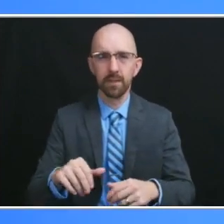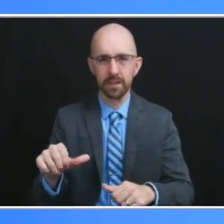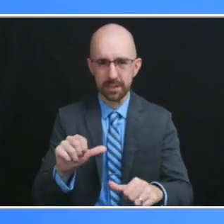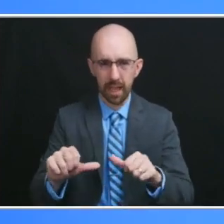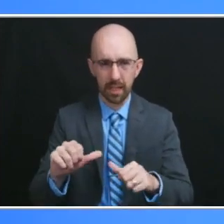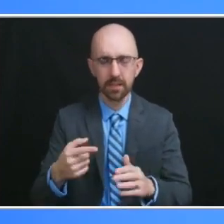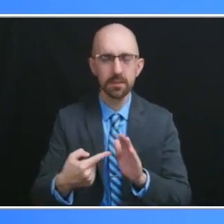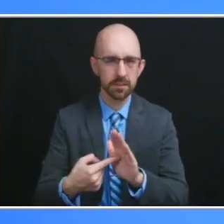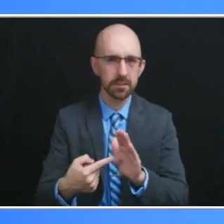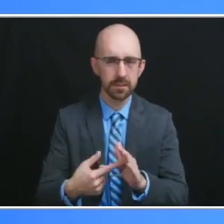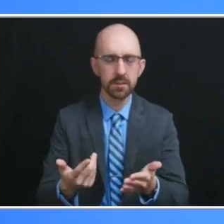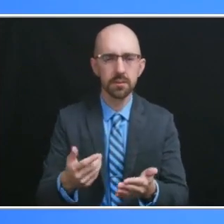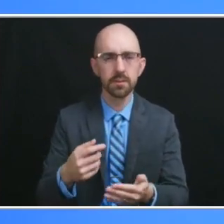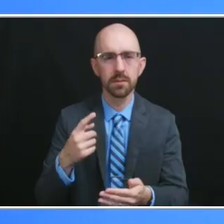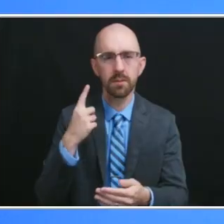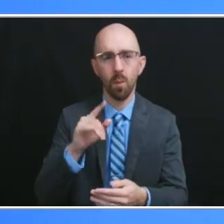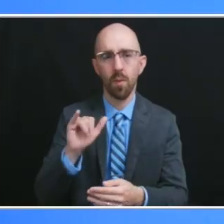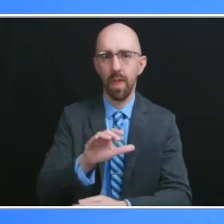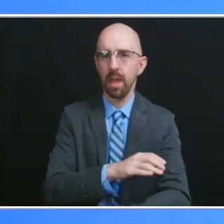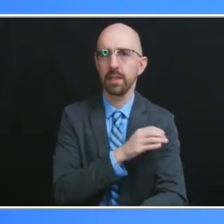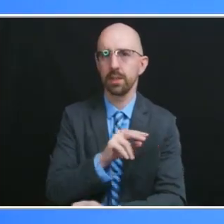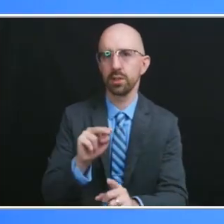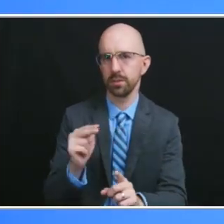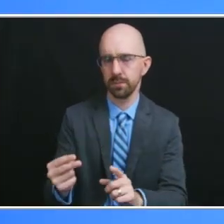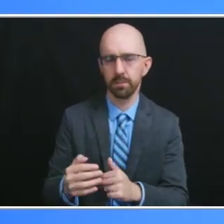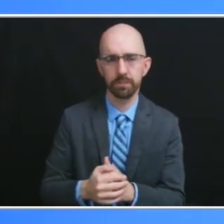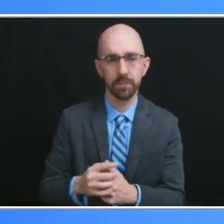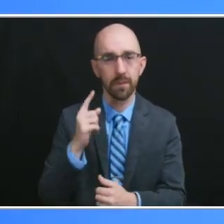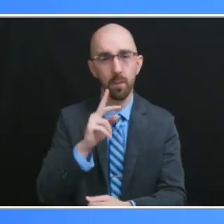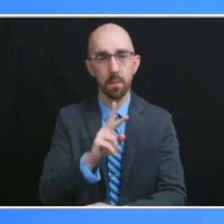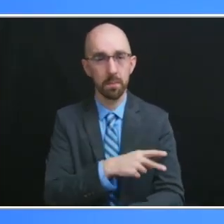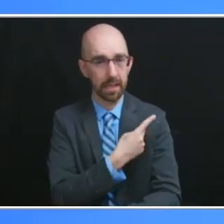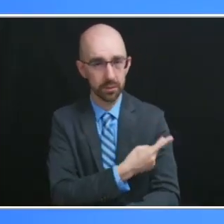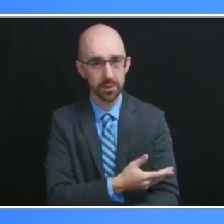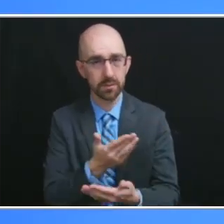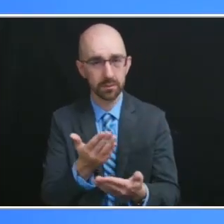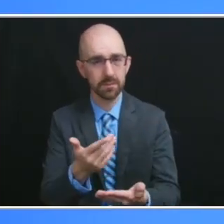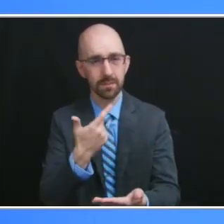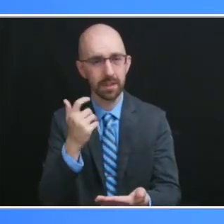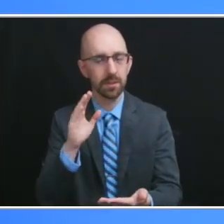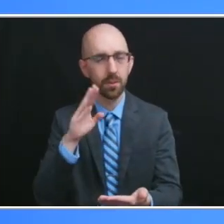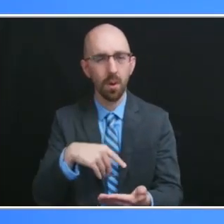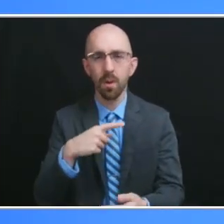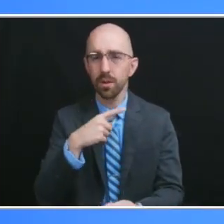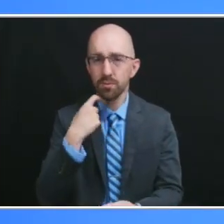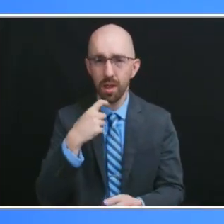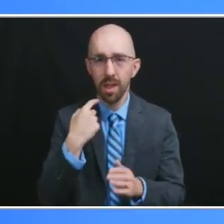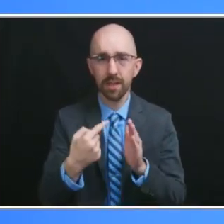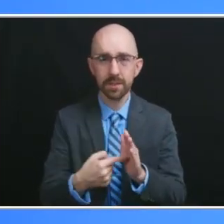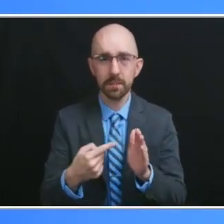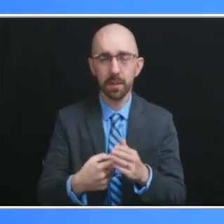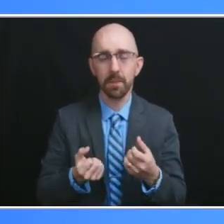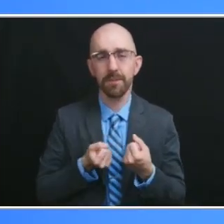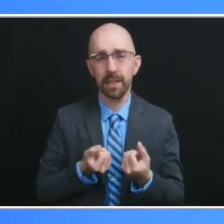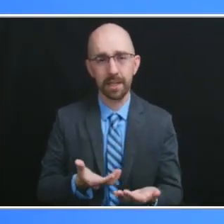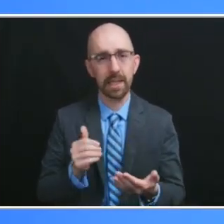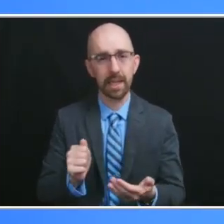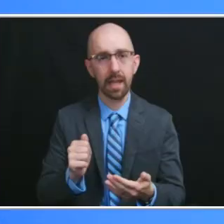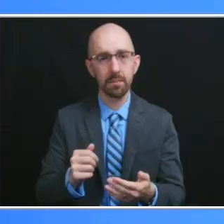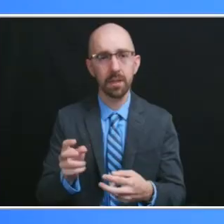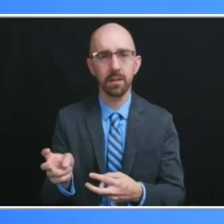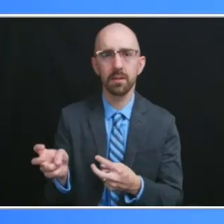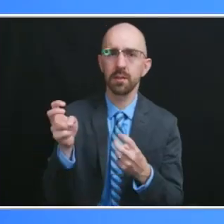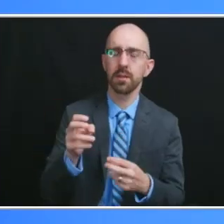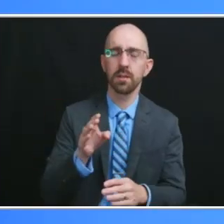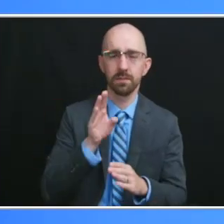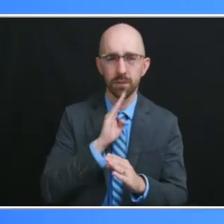clinician standpoint. And for patients, because the dry symptoms, the fatigue can be really debilitating and frustrating to deal